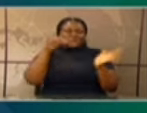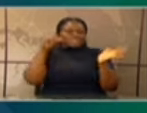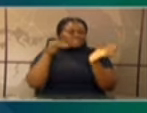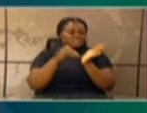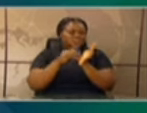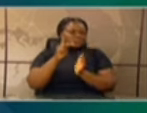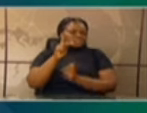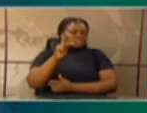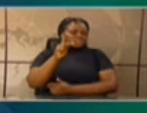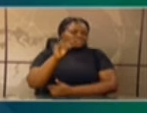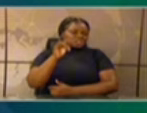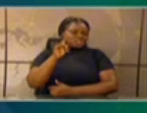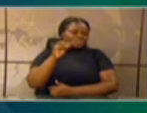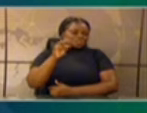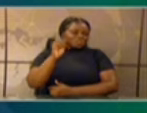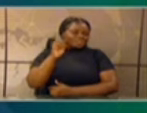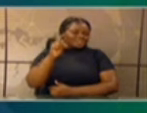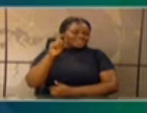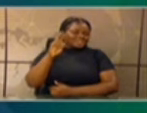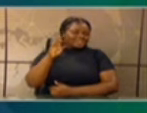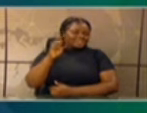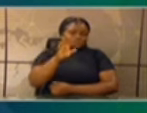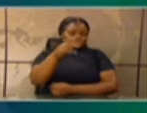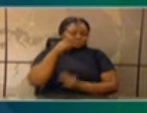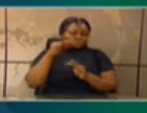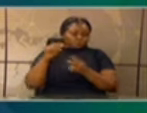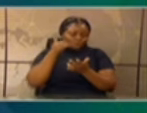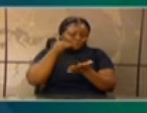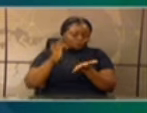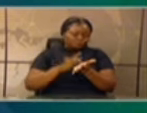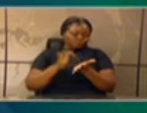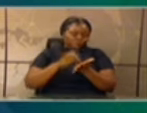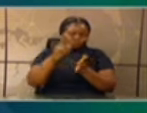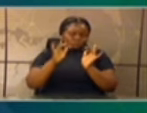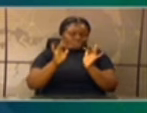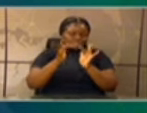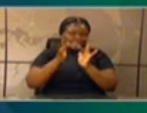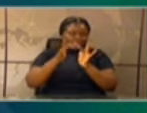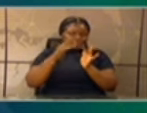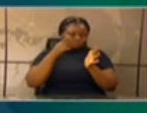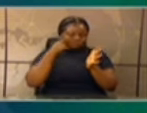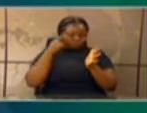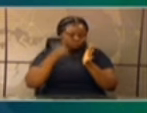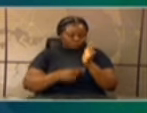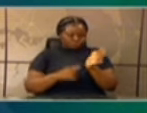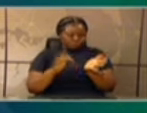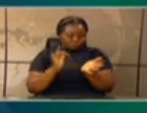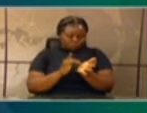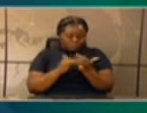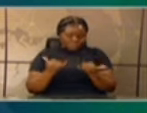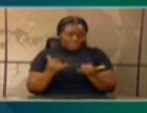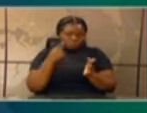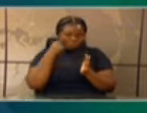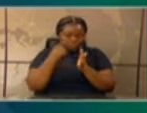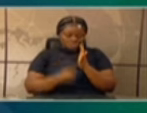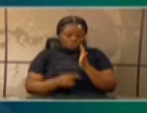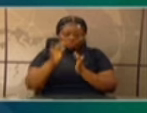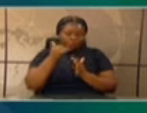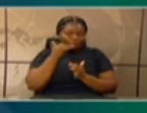Italy, ubi anfa the phone. Go on the internet. Quickly on this. We nene